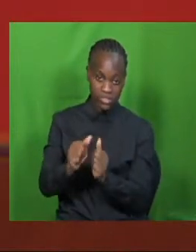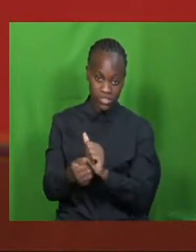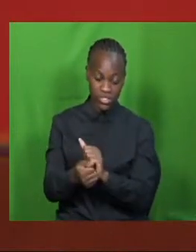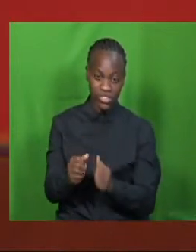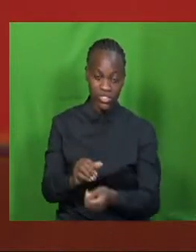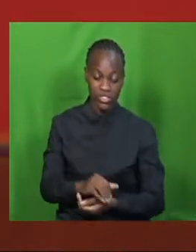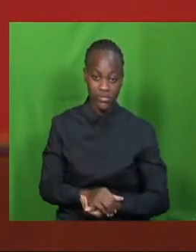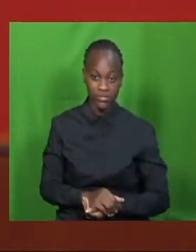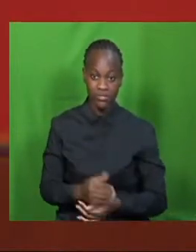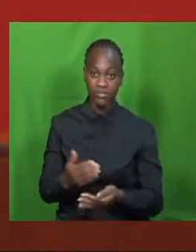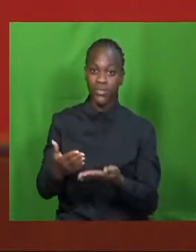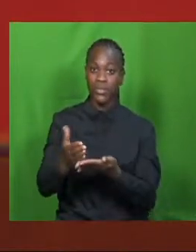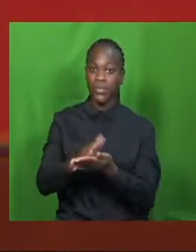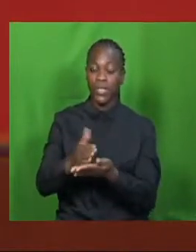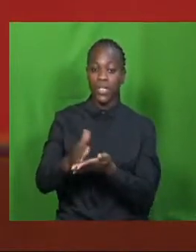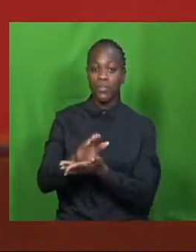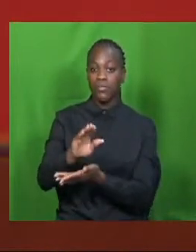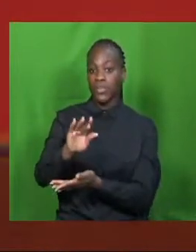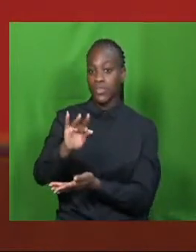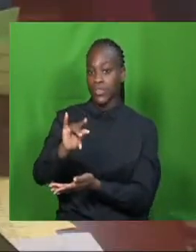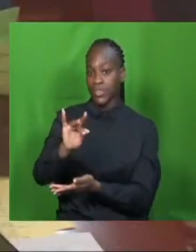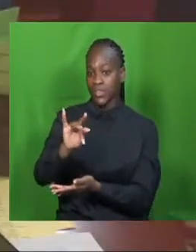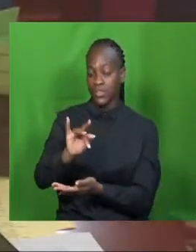Page 12.